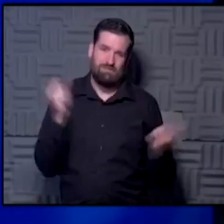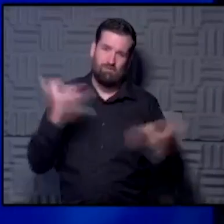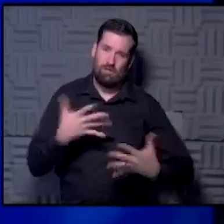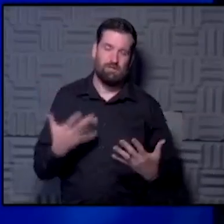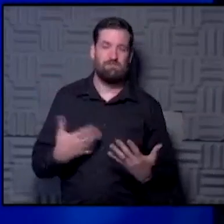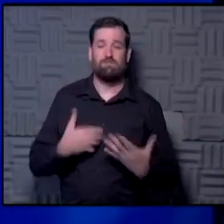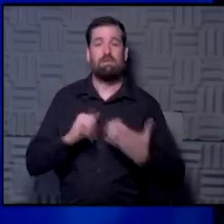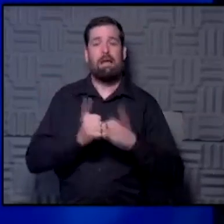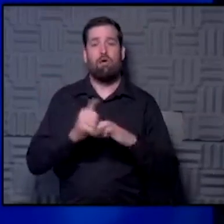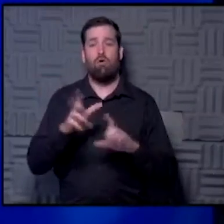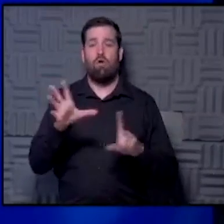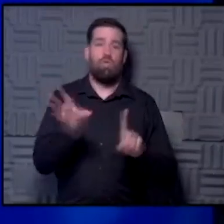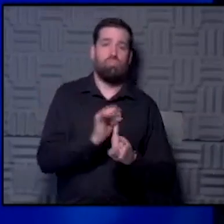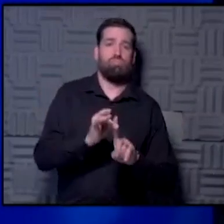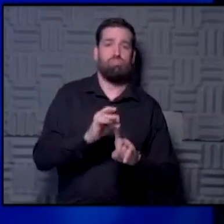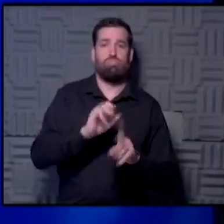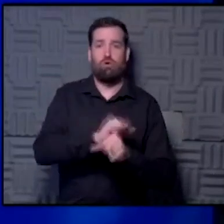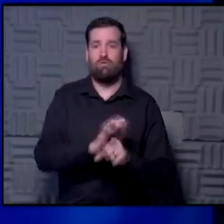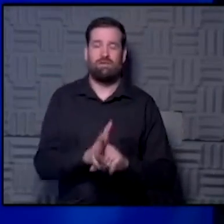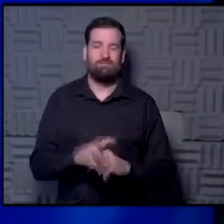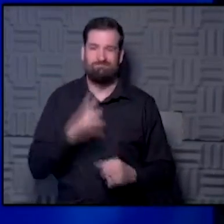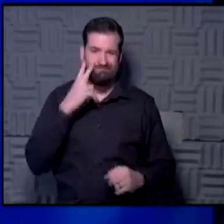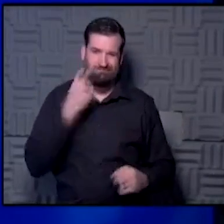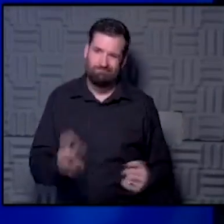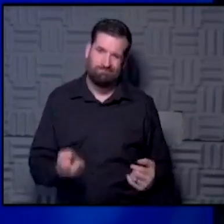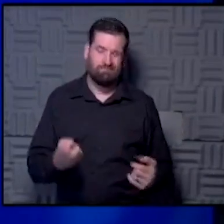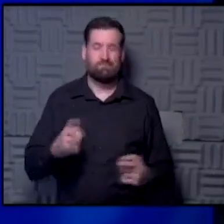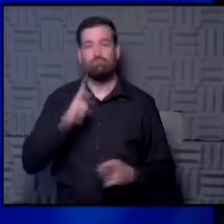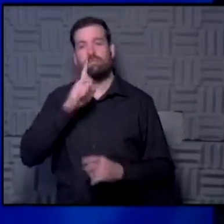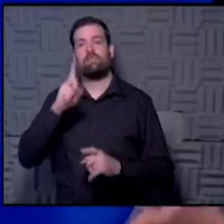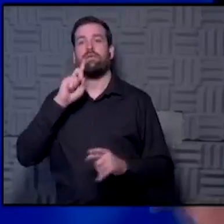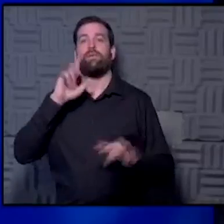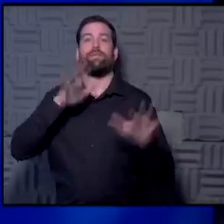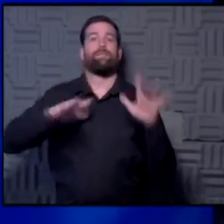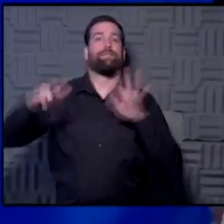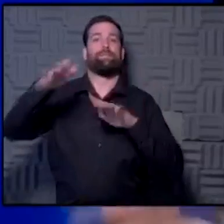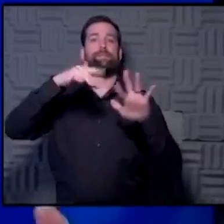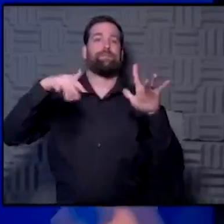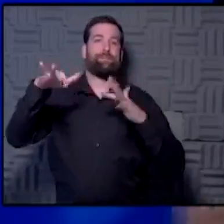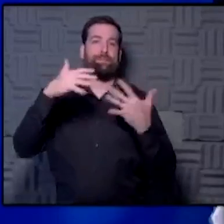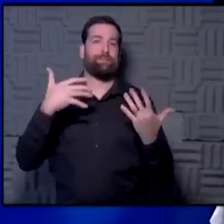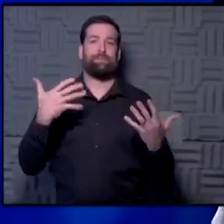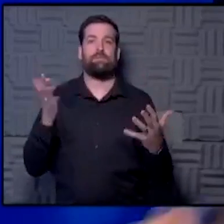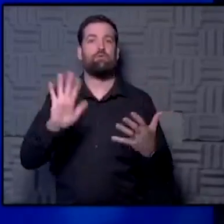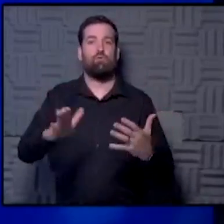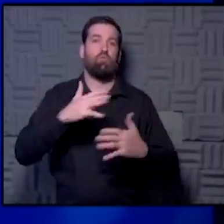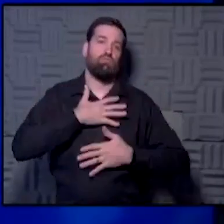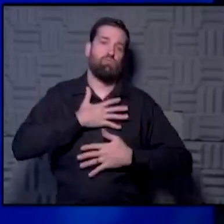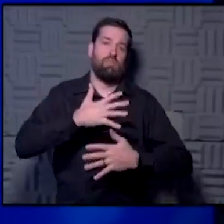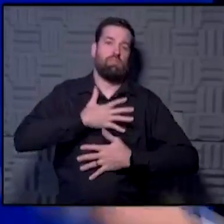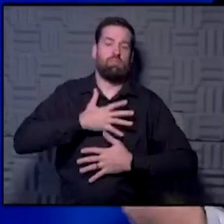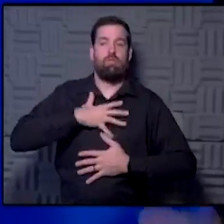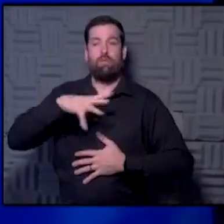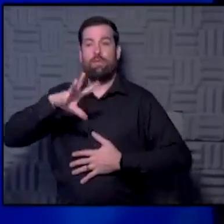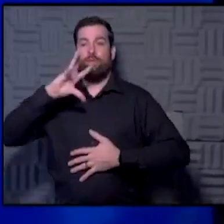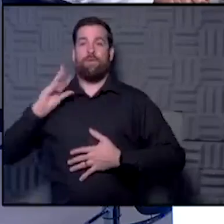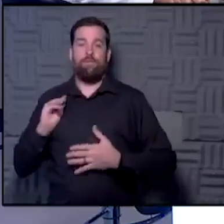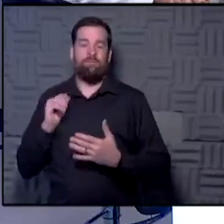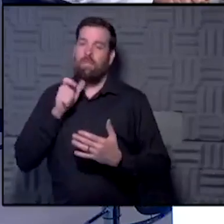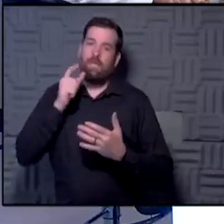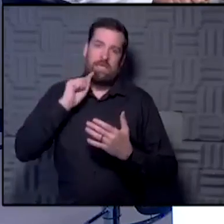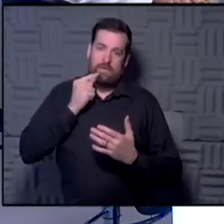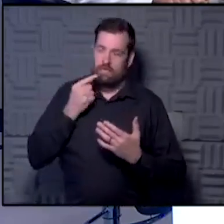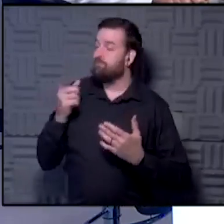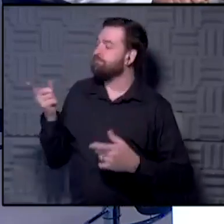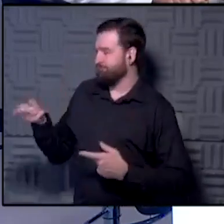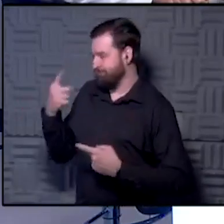the way you're going to spread a lot of coronavirus. It's really about the aerosol, and it's really about what you breathe in. It's not what you're going to get off a piece of candy. Yeah, absolutely.